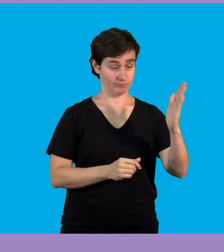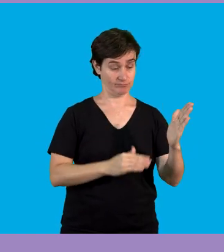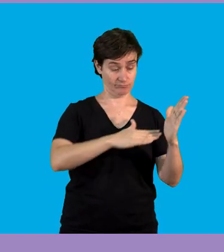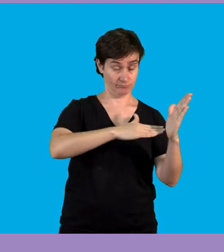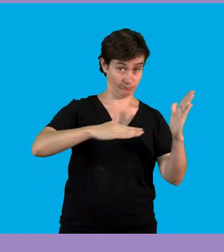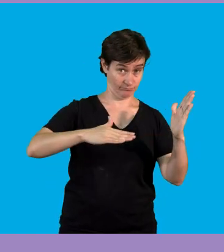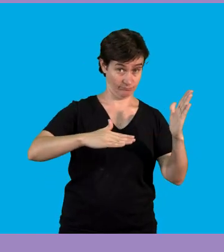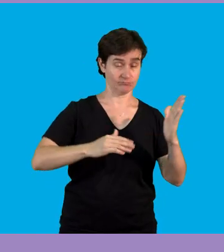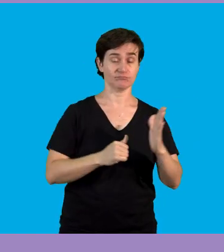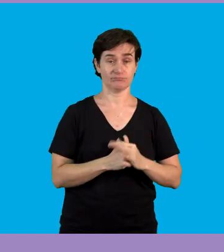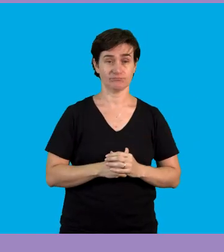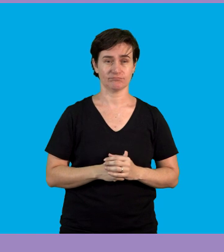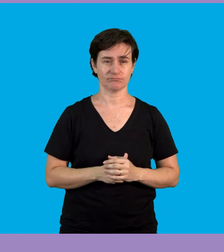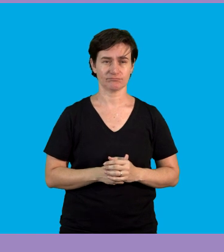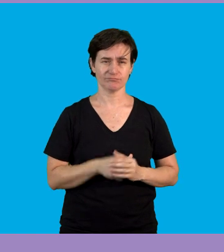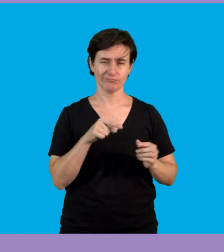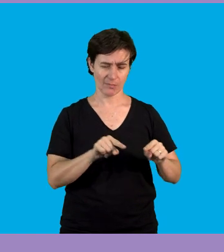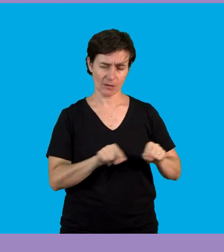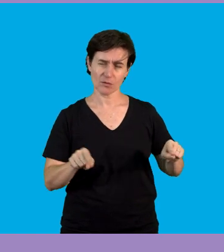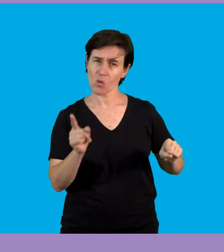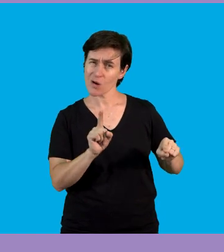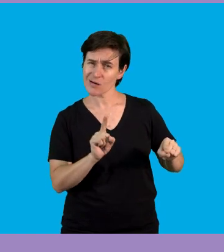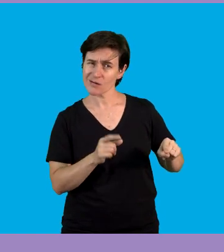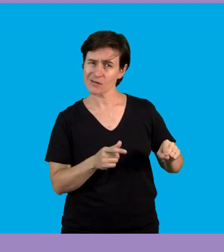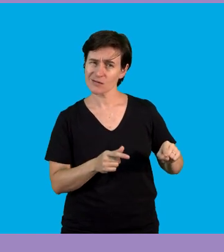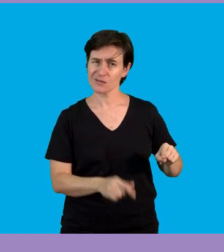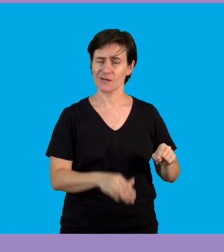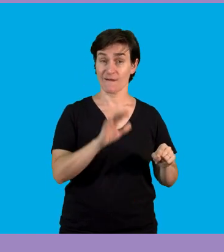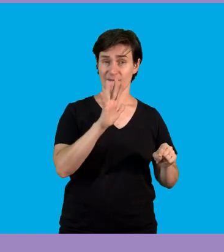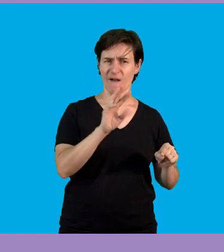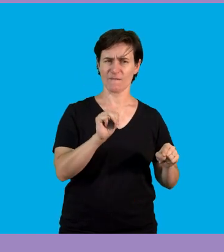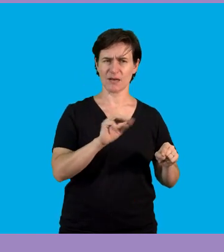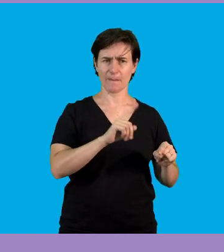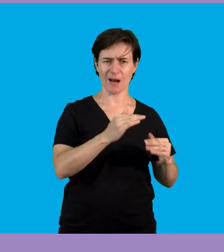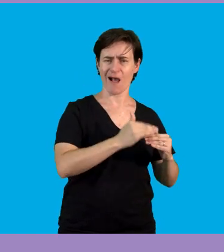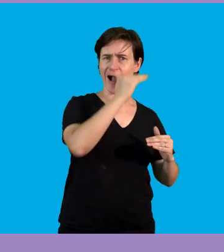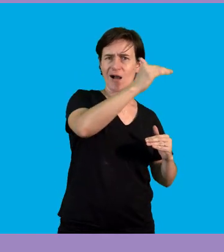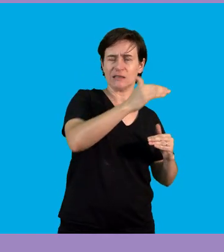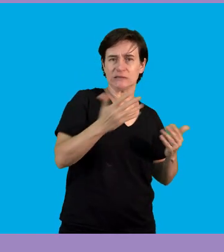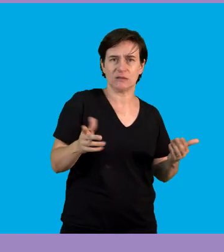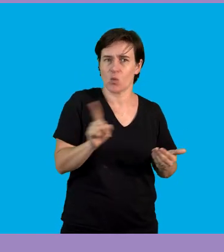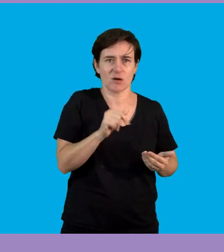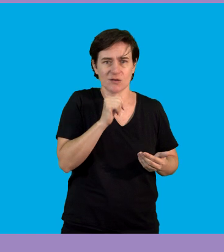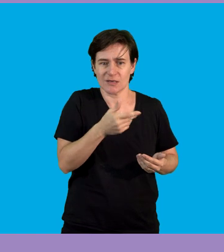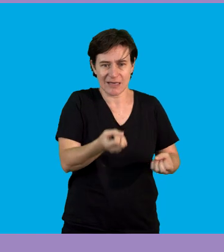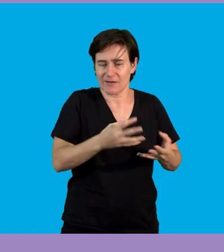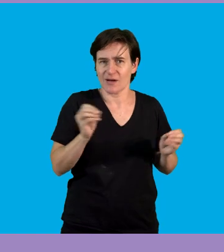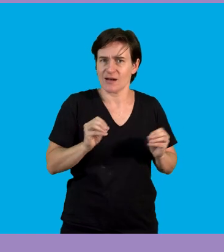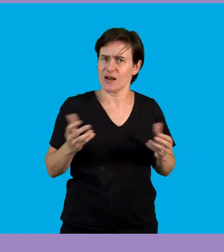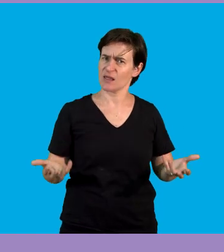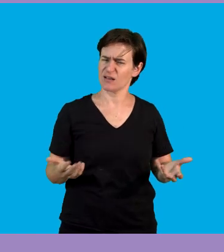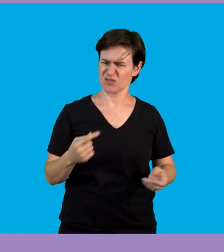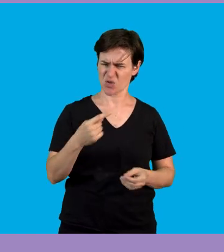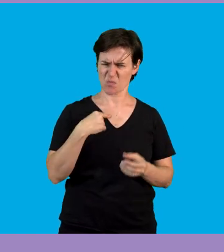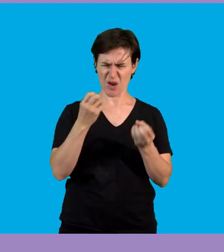triangle where we do have the base, but we do not have the height. So how are we